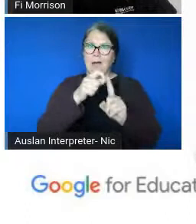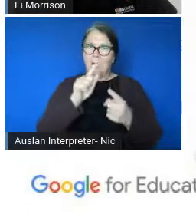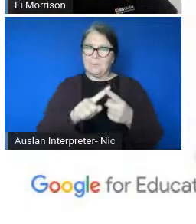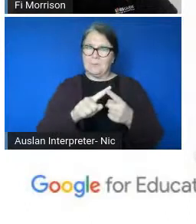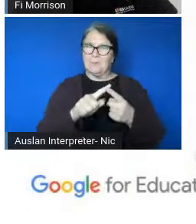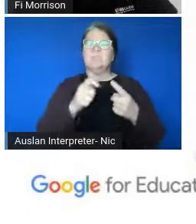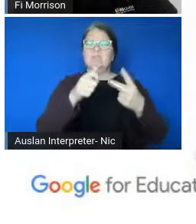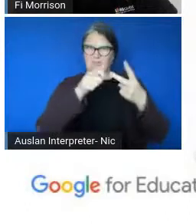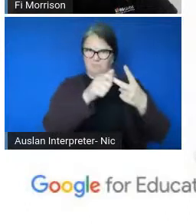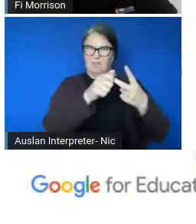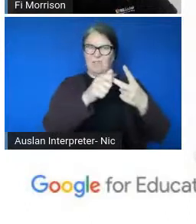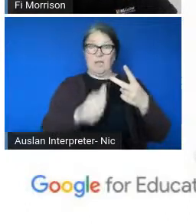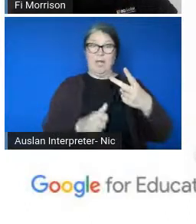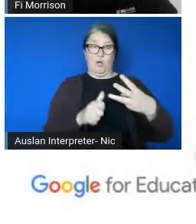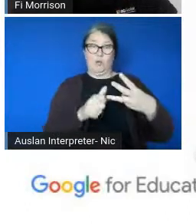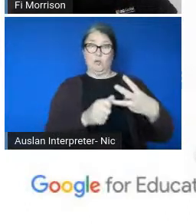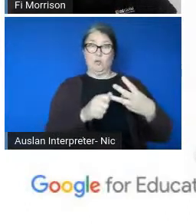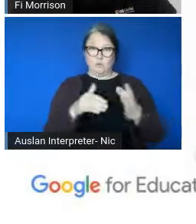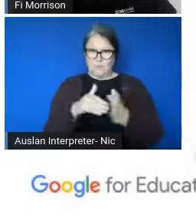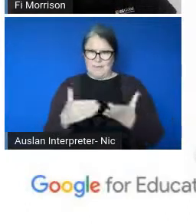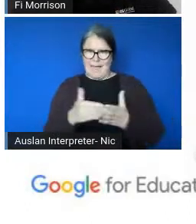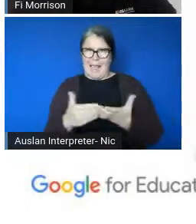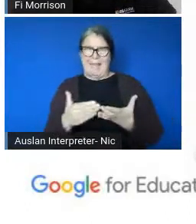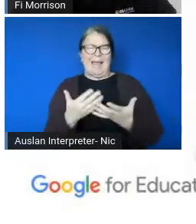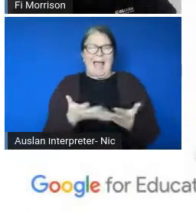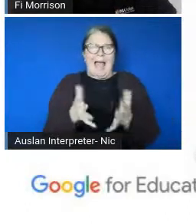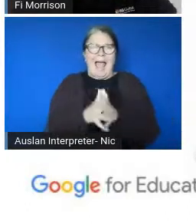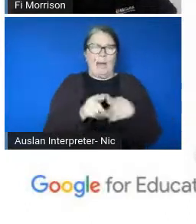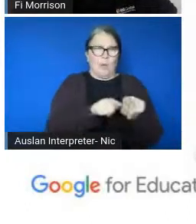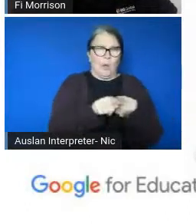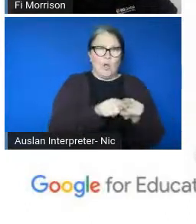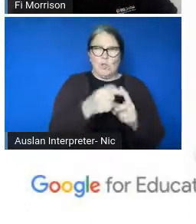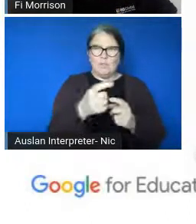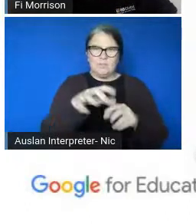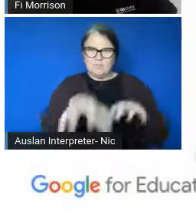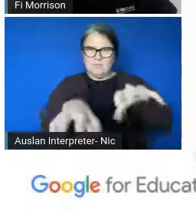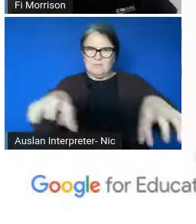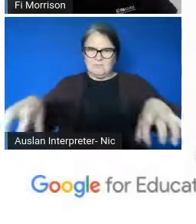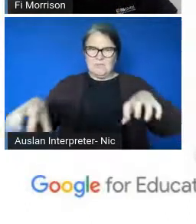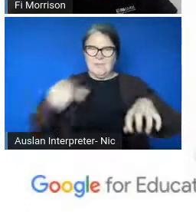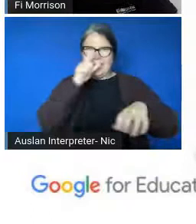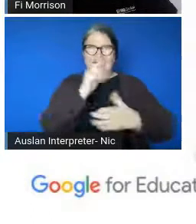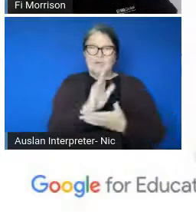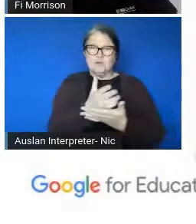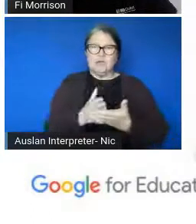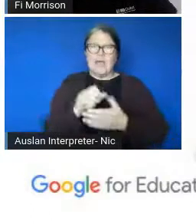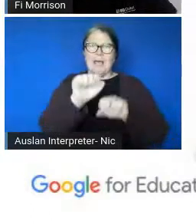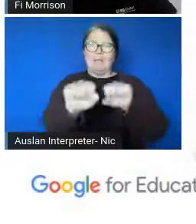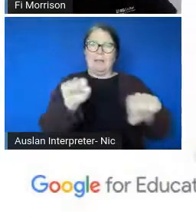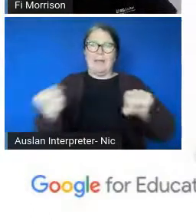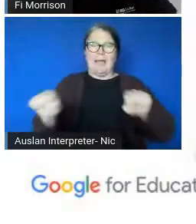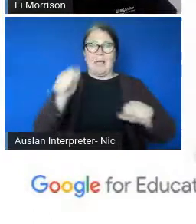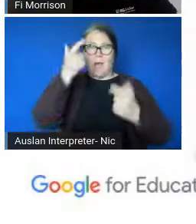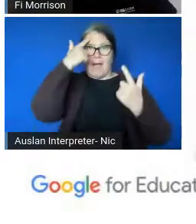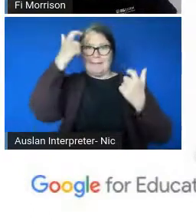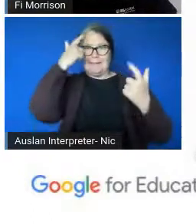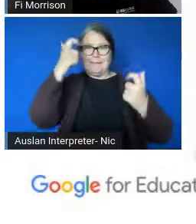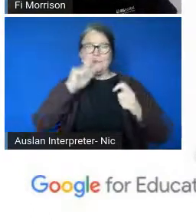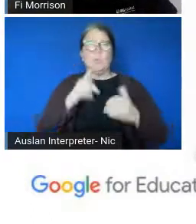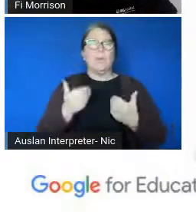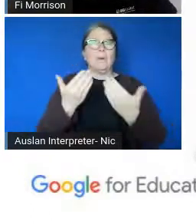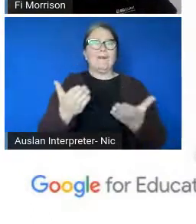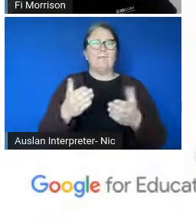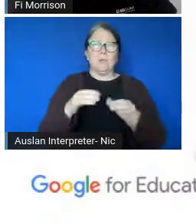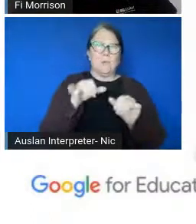share solutions. And we're going to give you some design tools. So we're going to give you some really, hopefully, very useful tools to help you to design your